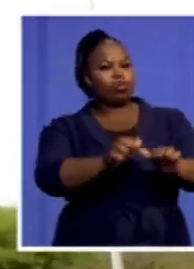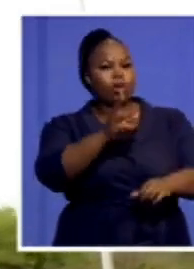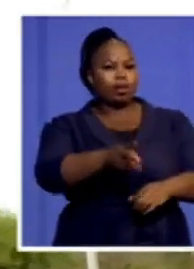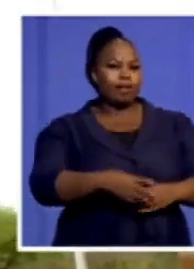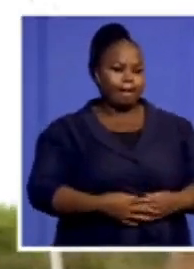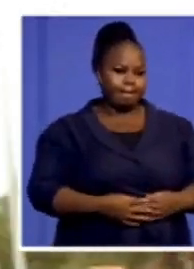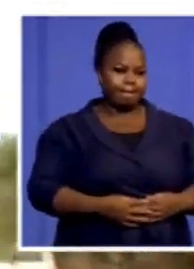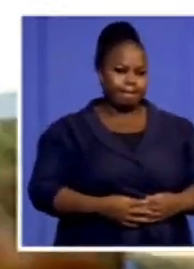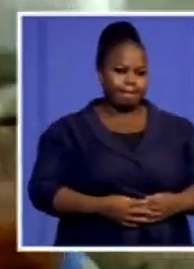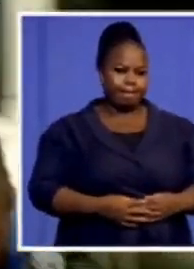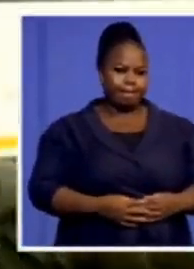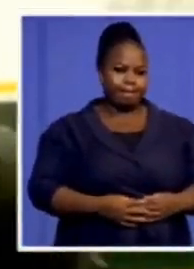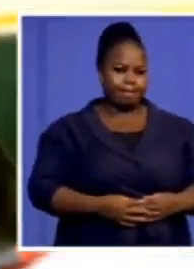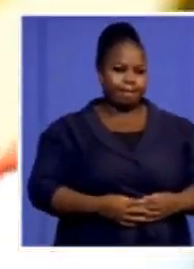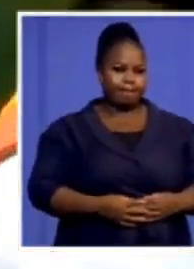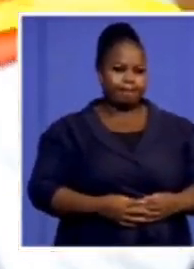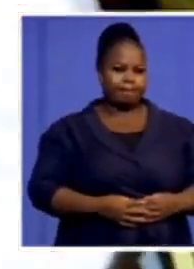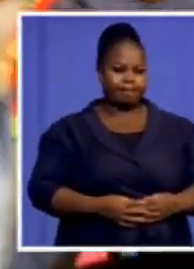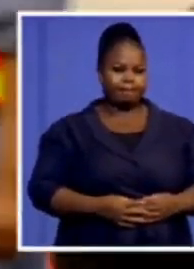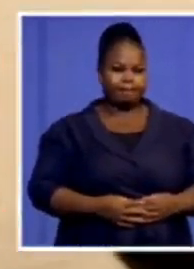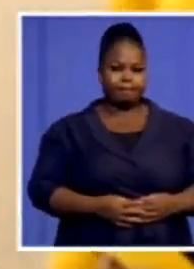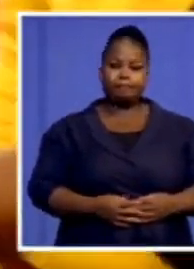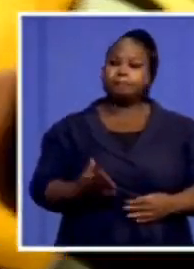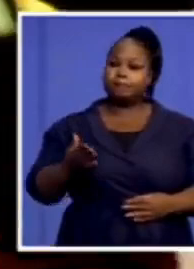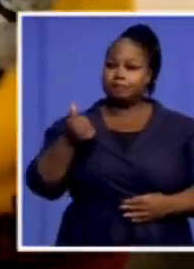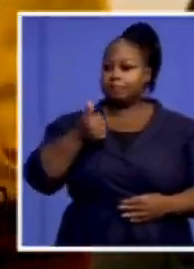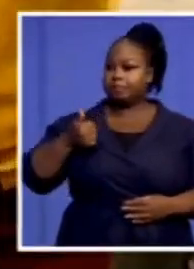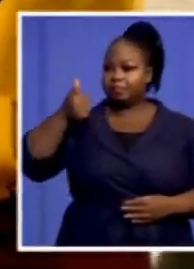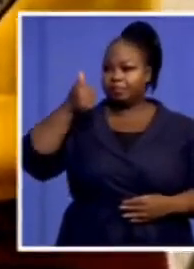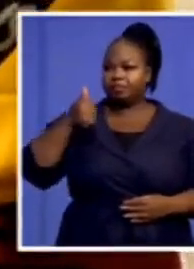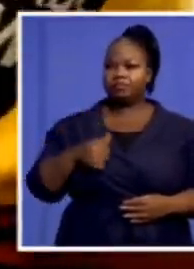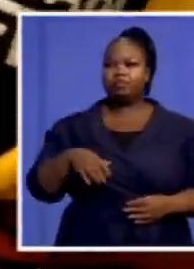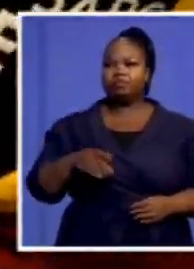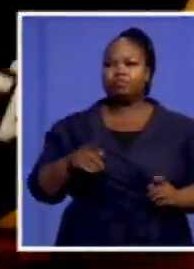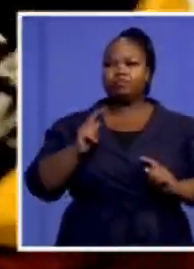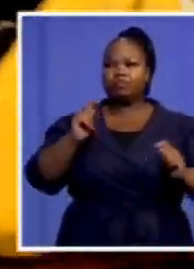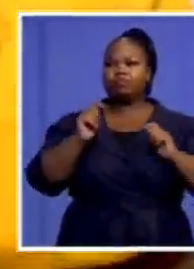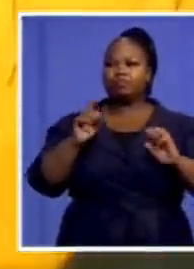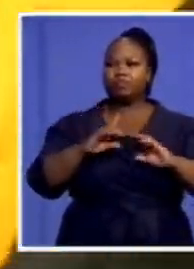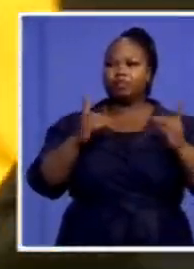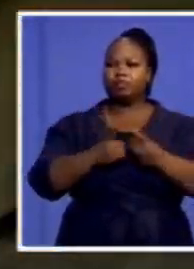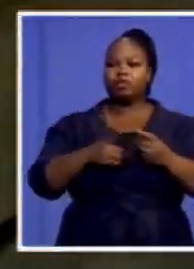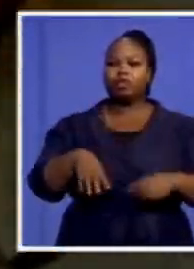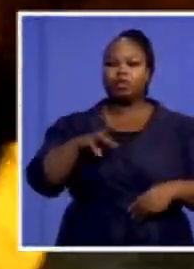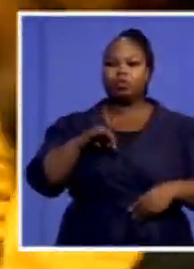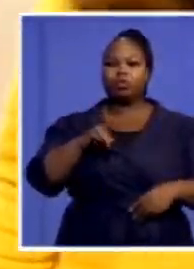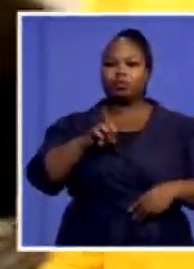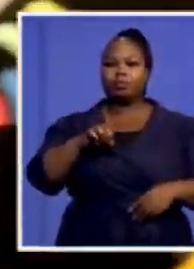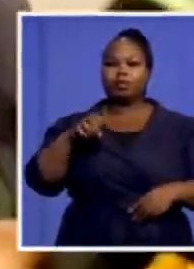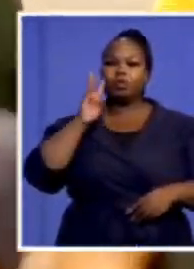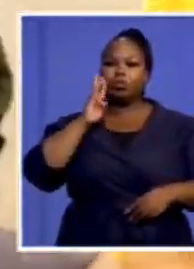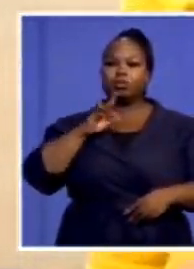indicated. That's the head of the traffic department in the Waterberg region, Simon Kekana, just giving us an indication of what is happening. I'm going to